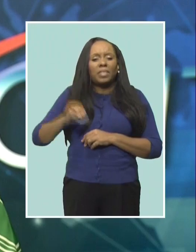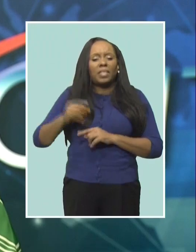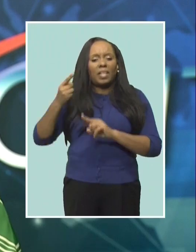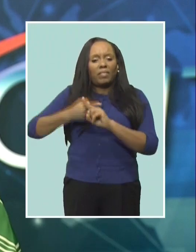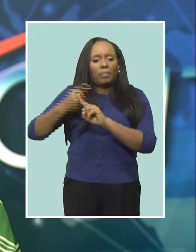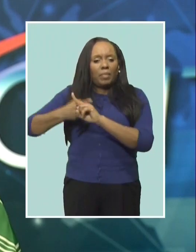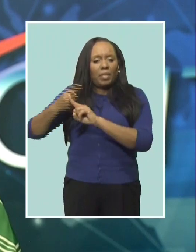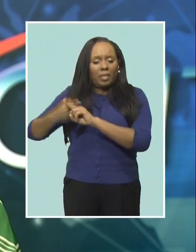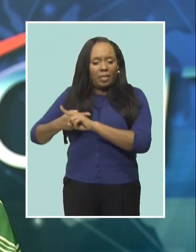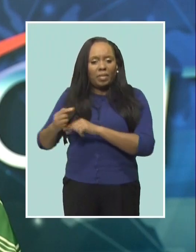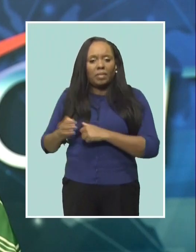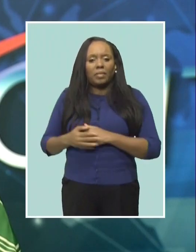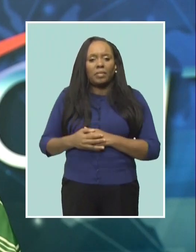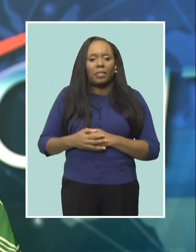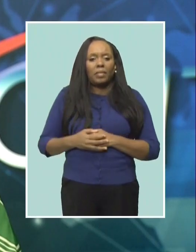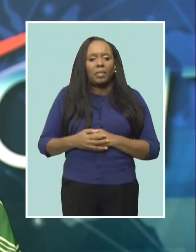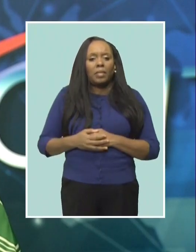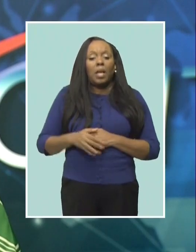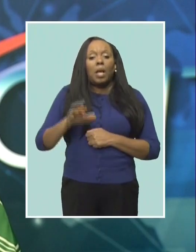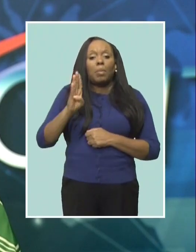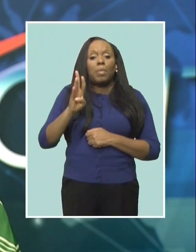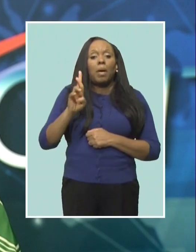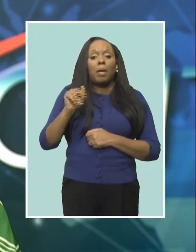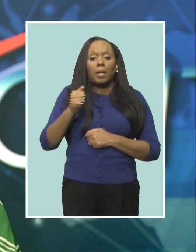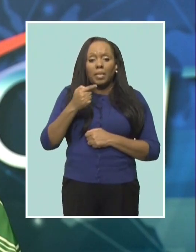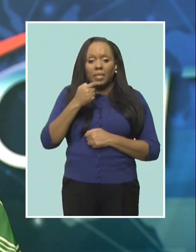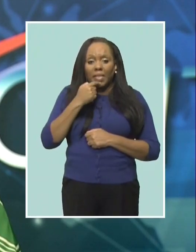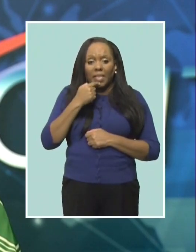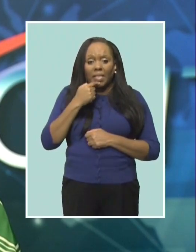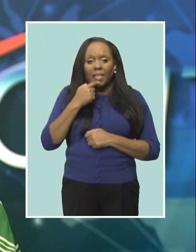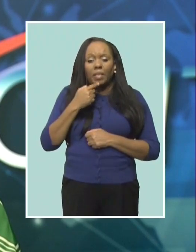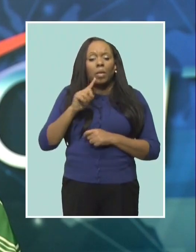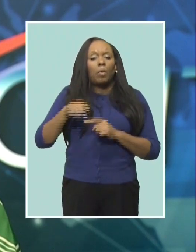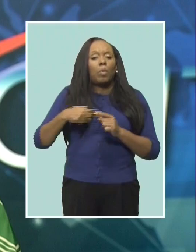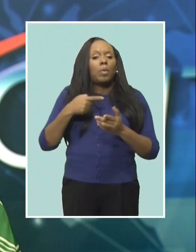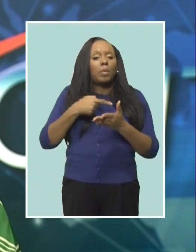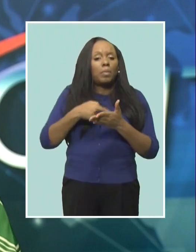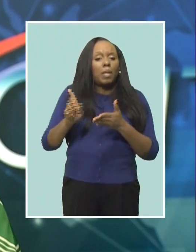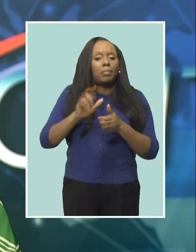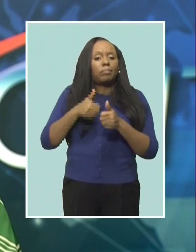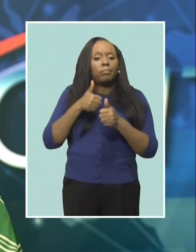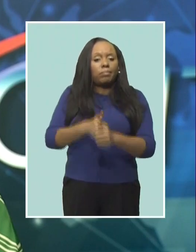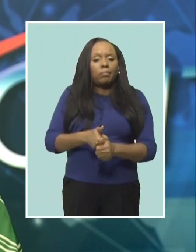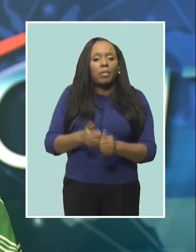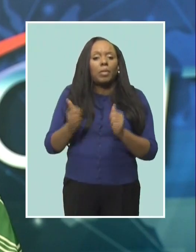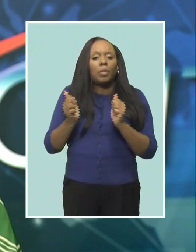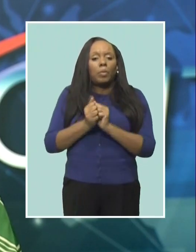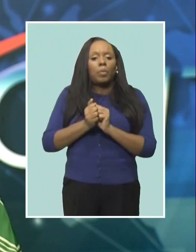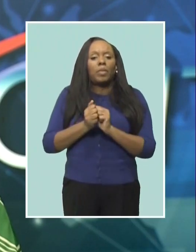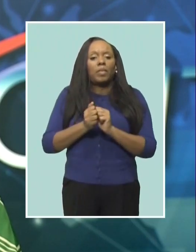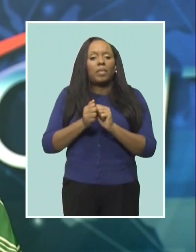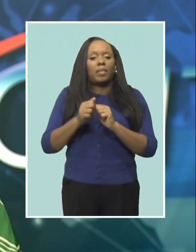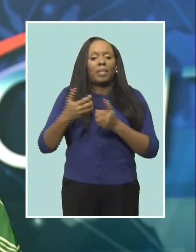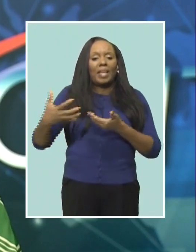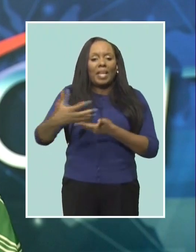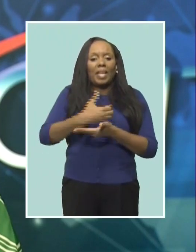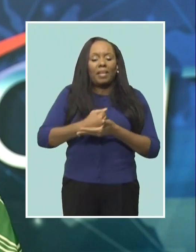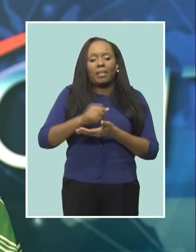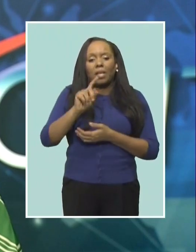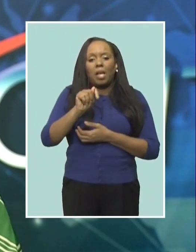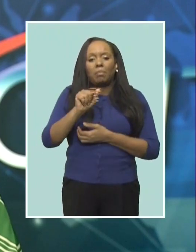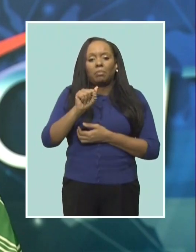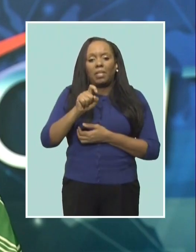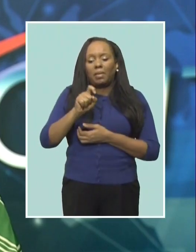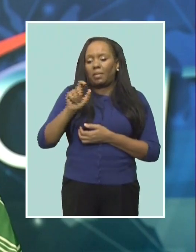BRA also reminds entities these prepayments are due in accordance with the relevant provisions of the Income Tax Act.